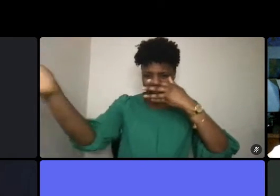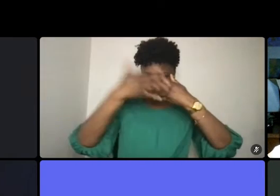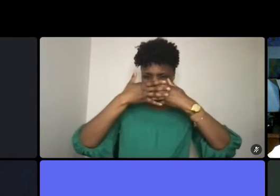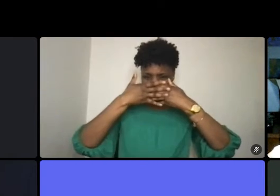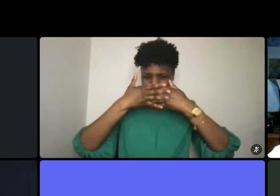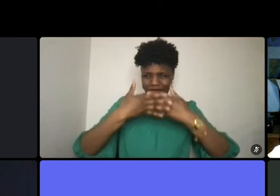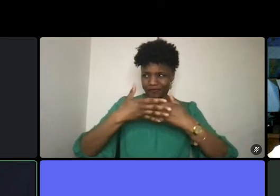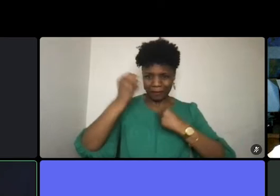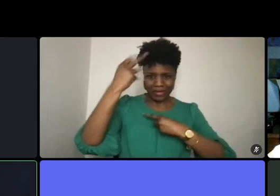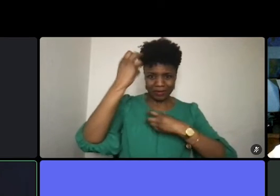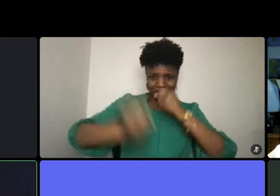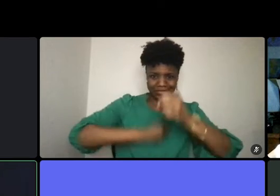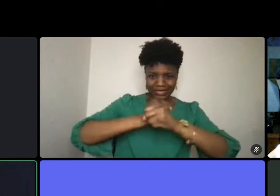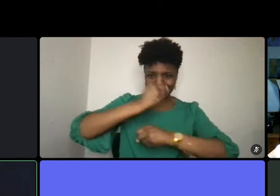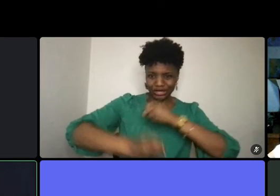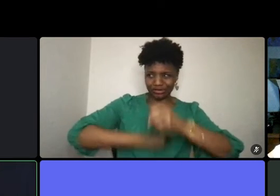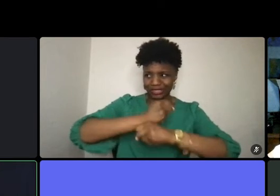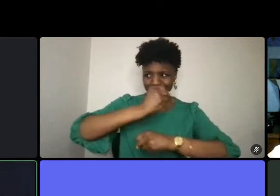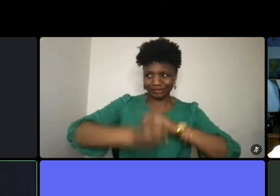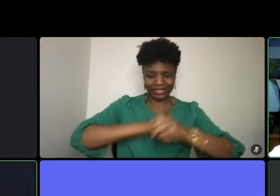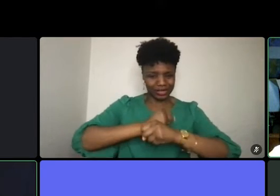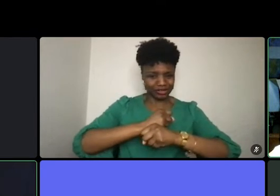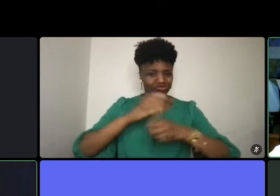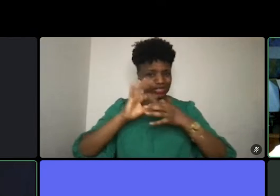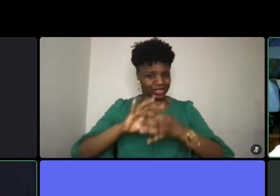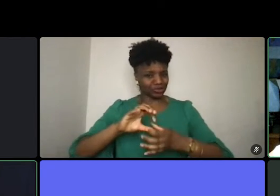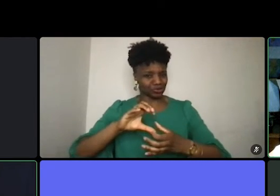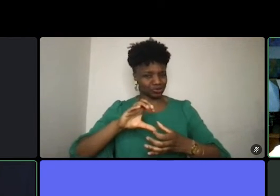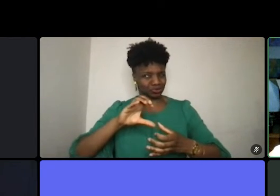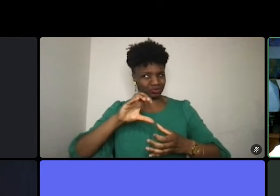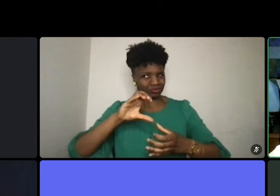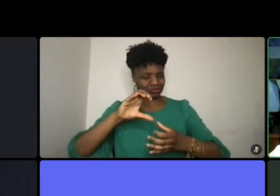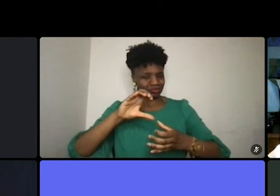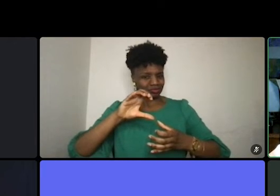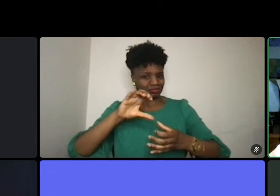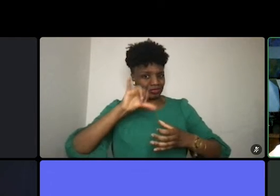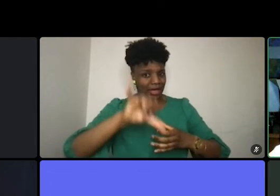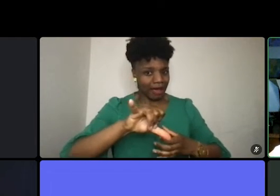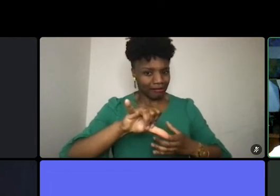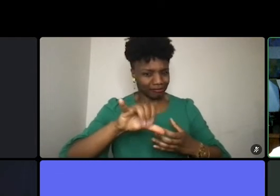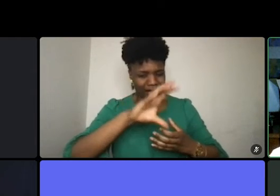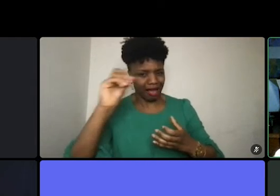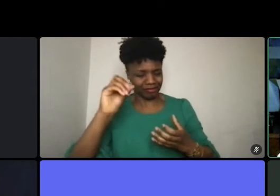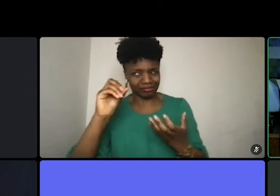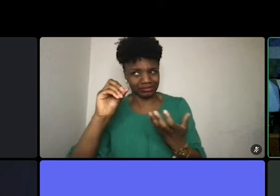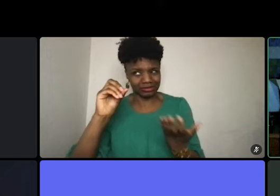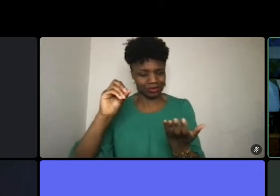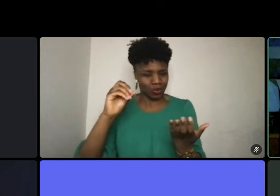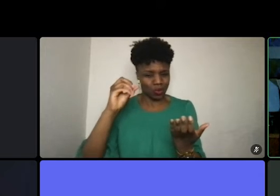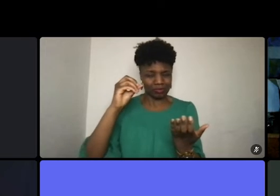When, never mind, I digress. Yeah, so we all know why. We all know why.